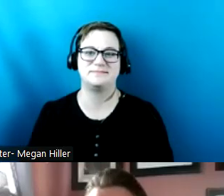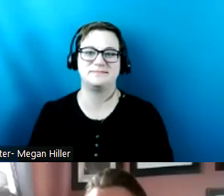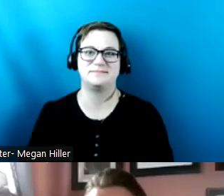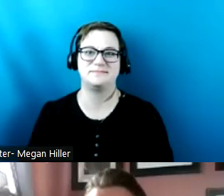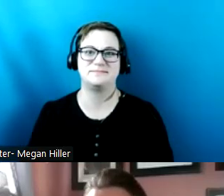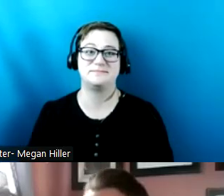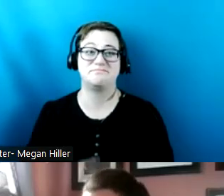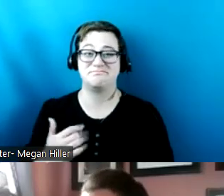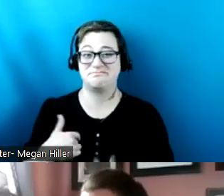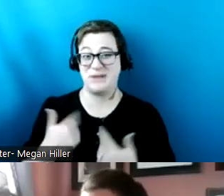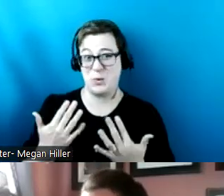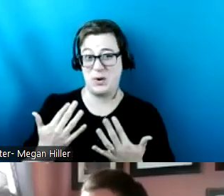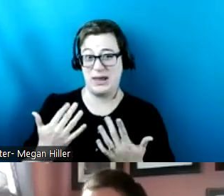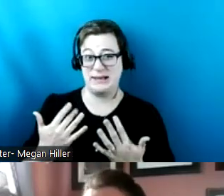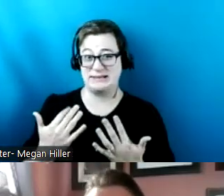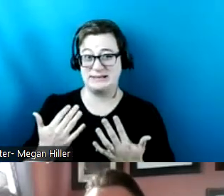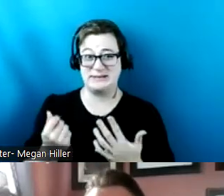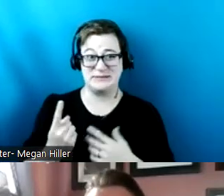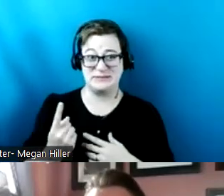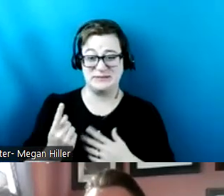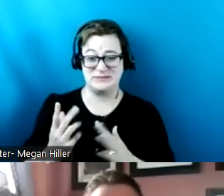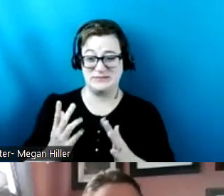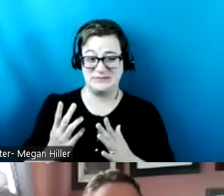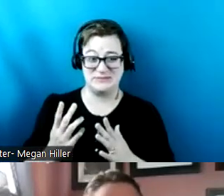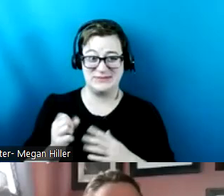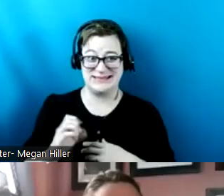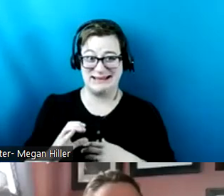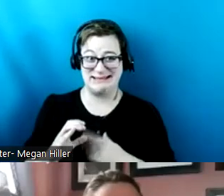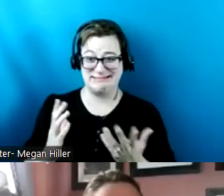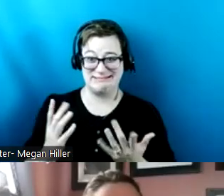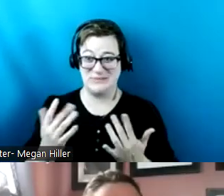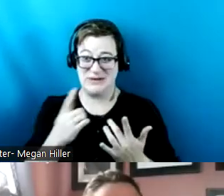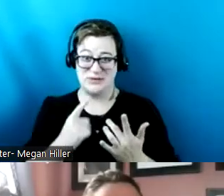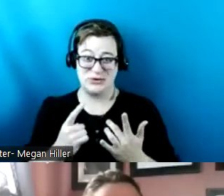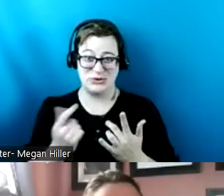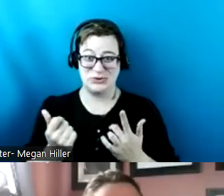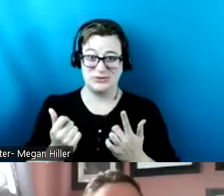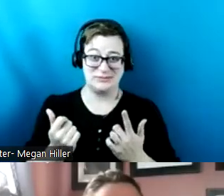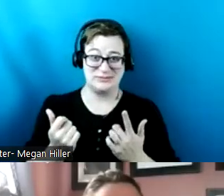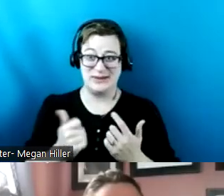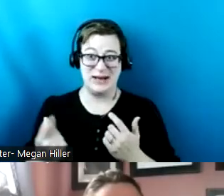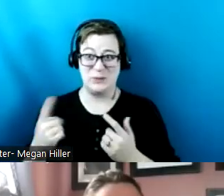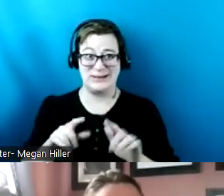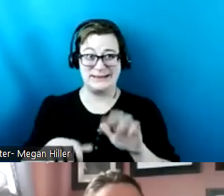I'll give it another few seconds in case anyone is typing.